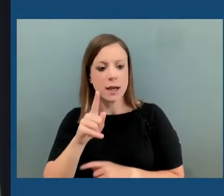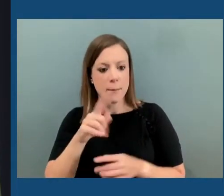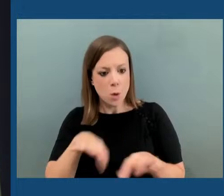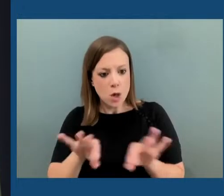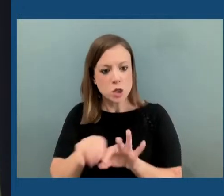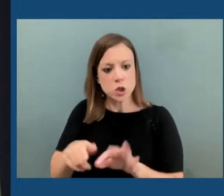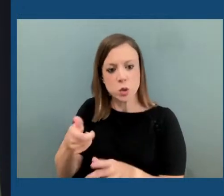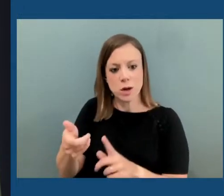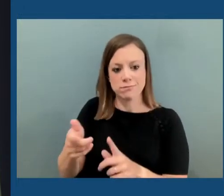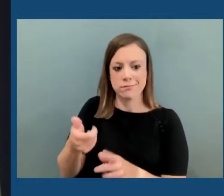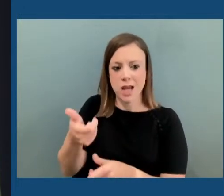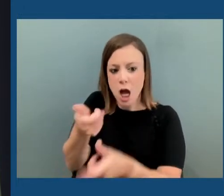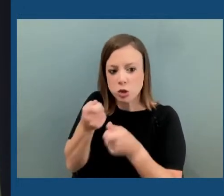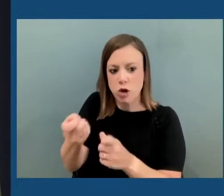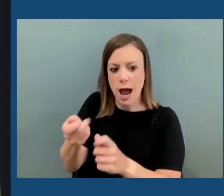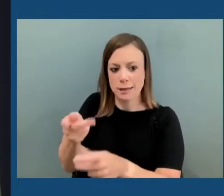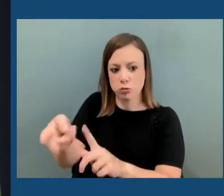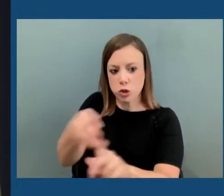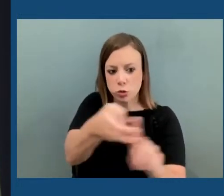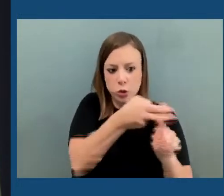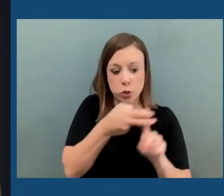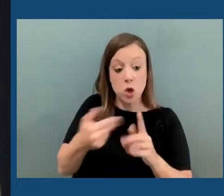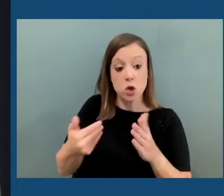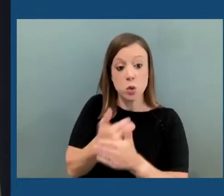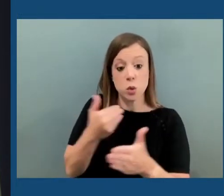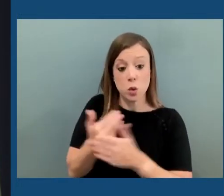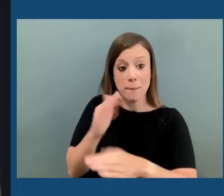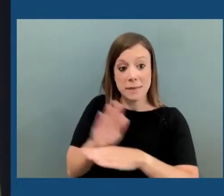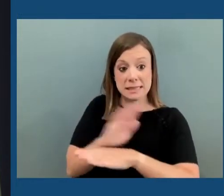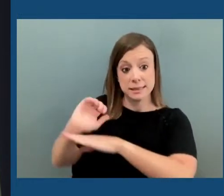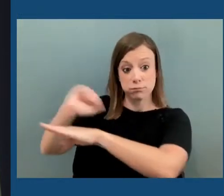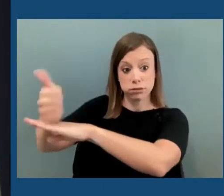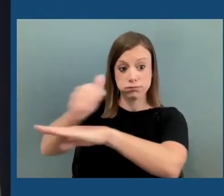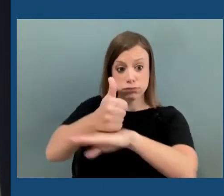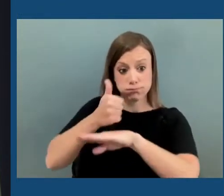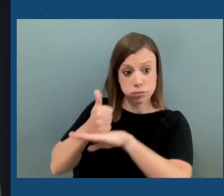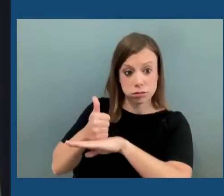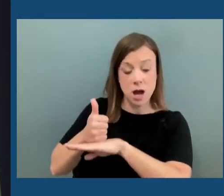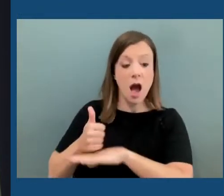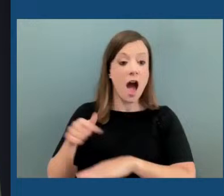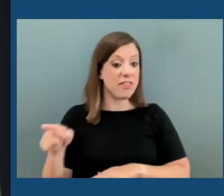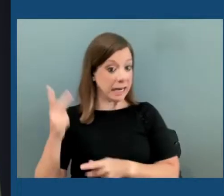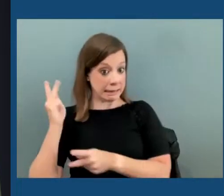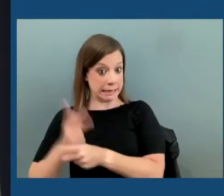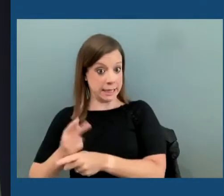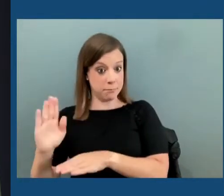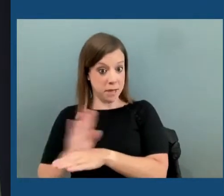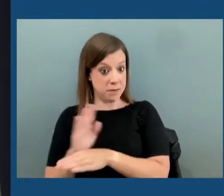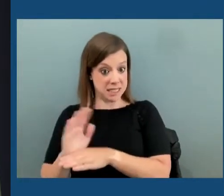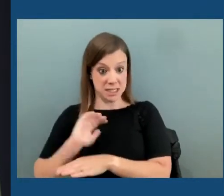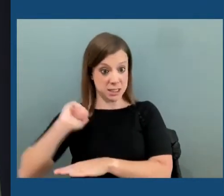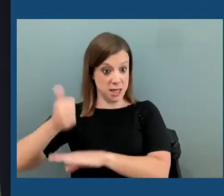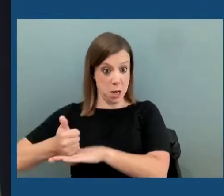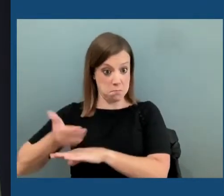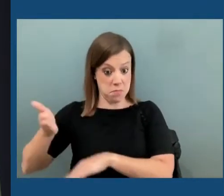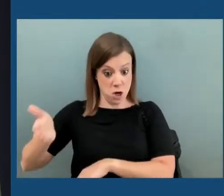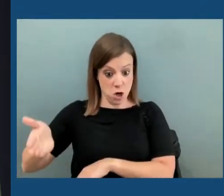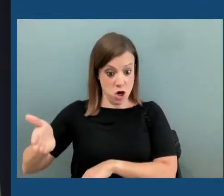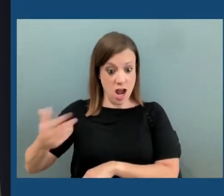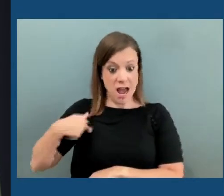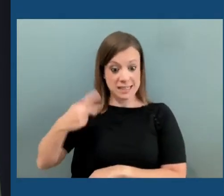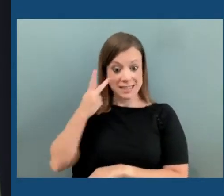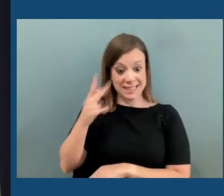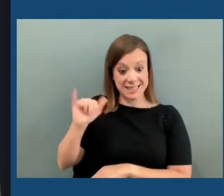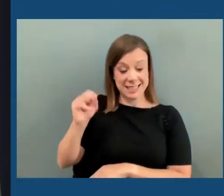here. And for our community leaders in the room, I see my good friends Sanjay Hiranandani, who travel every other week around the